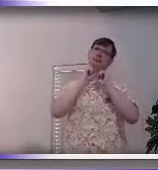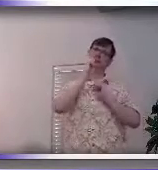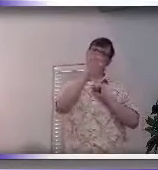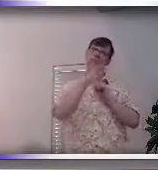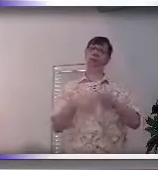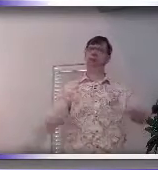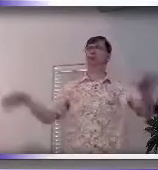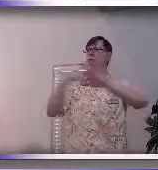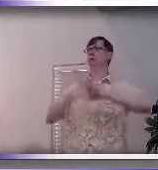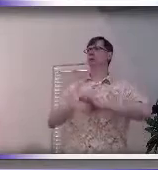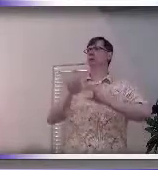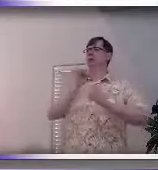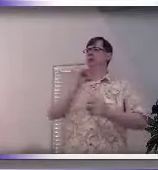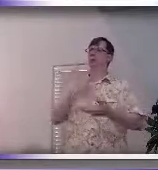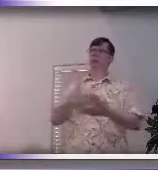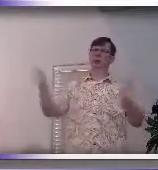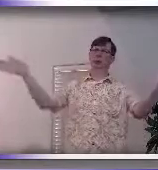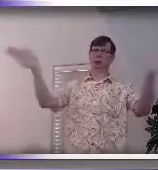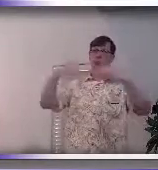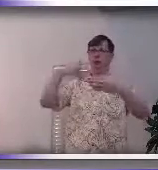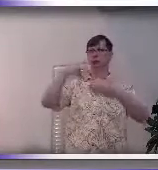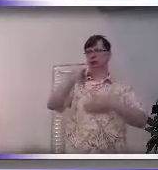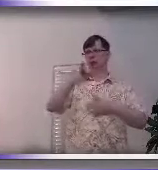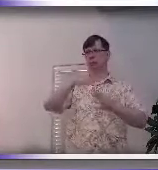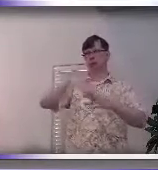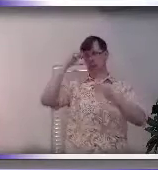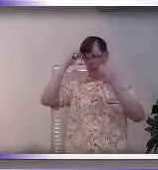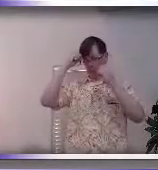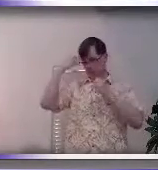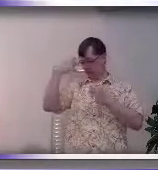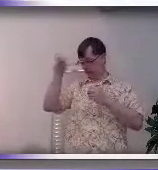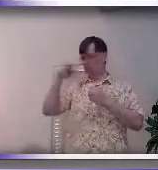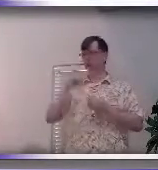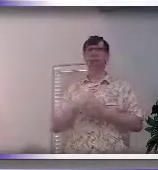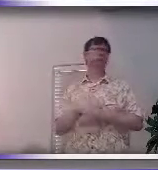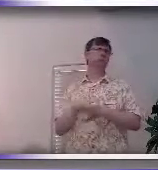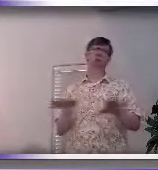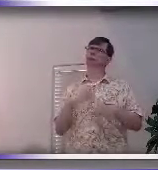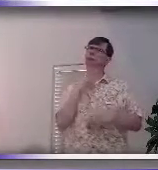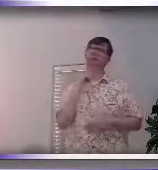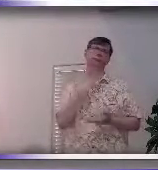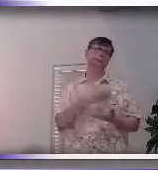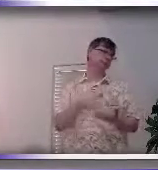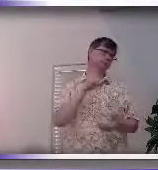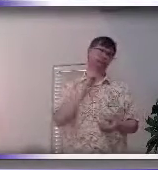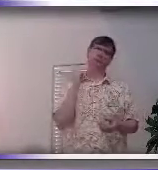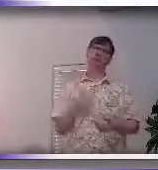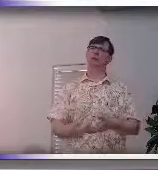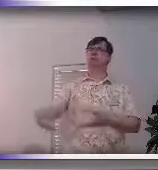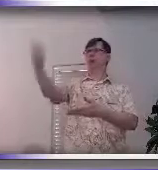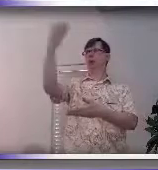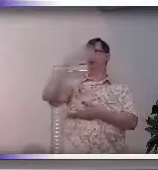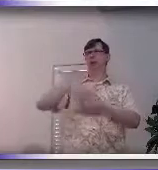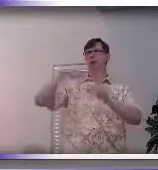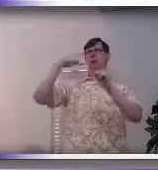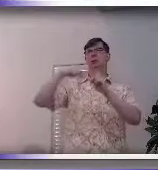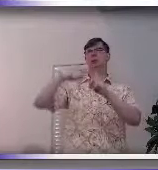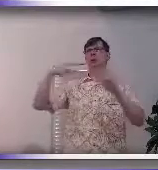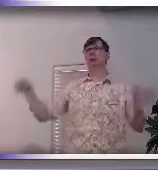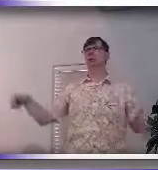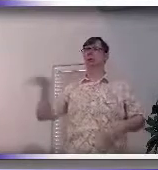me now. If you want to close your eyes, that's awesome. If you don't, if there is something else you do to get into